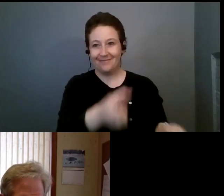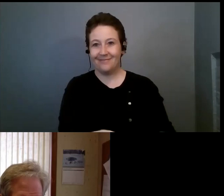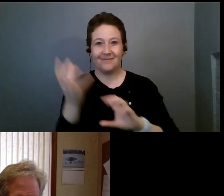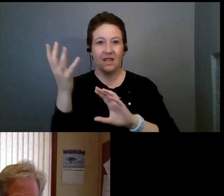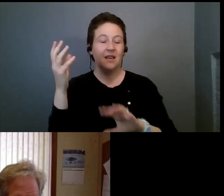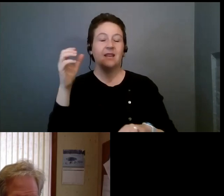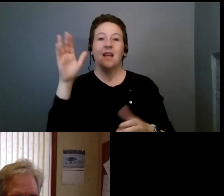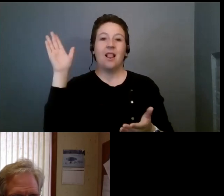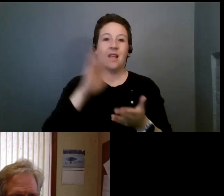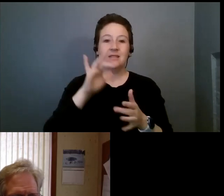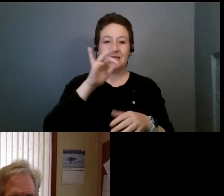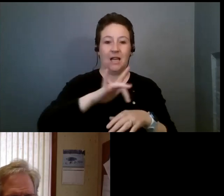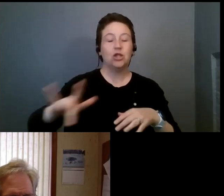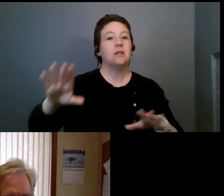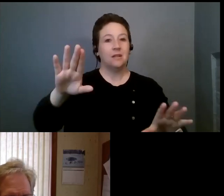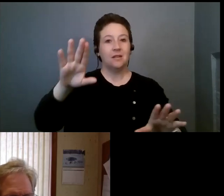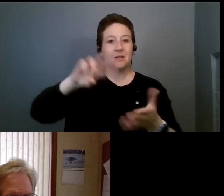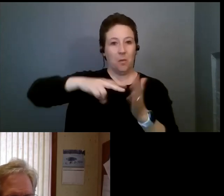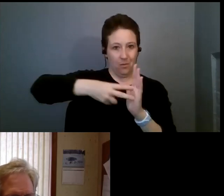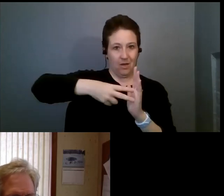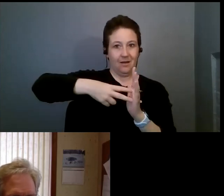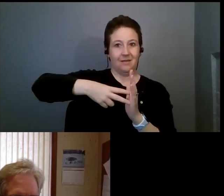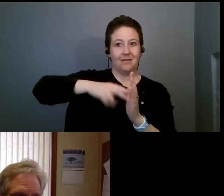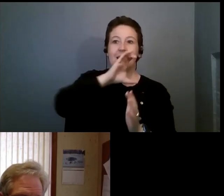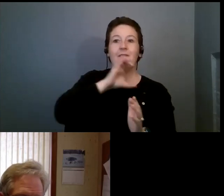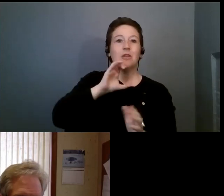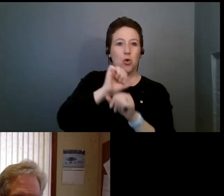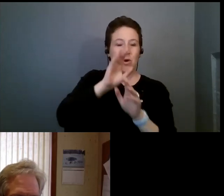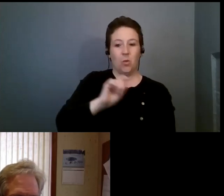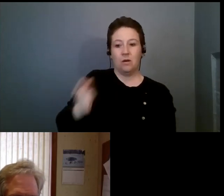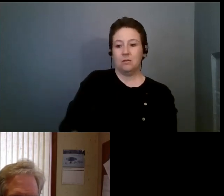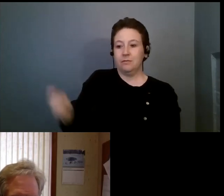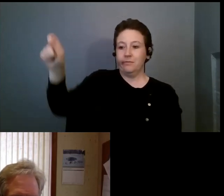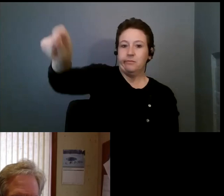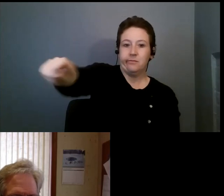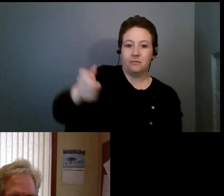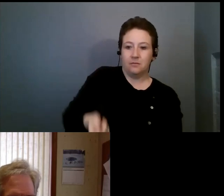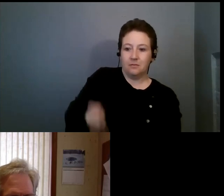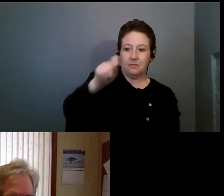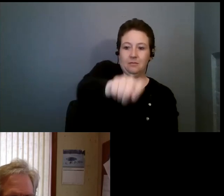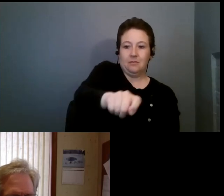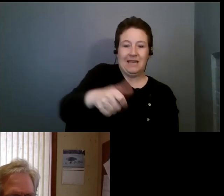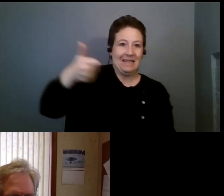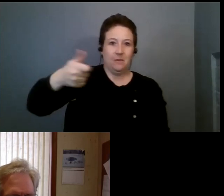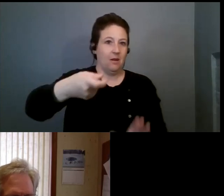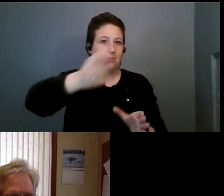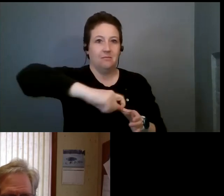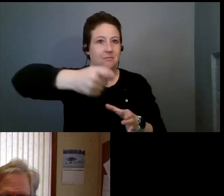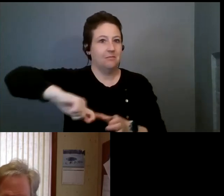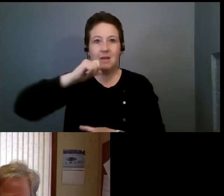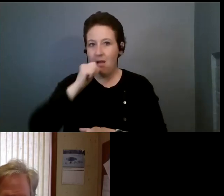points. Students will be served their meals, and again, within our cafeteria, we also will